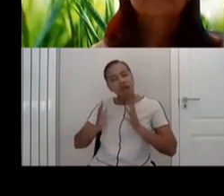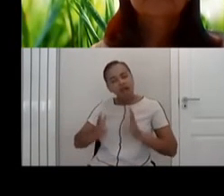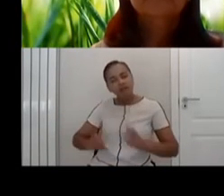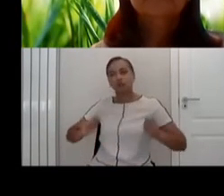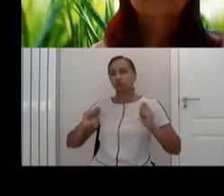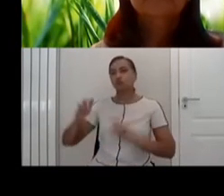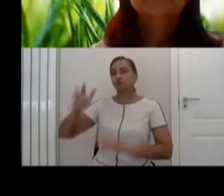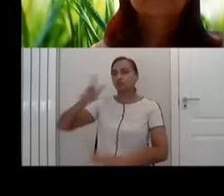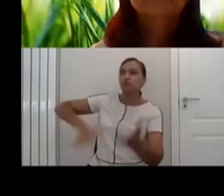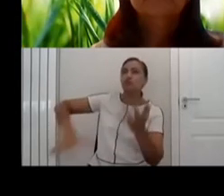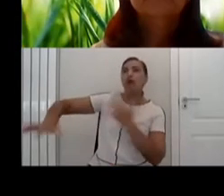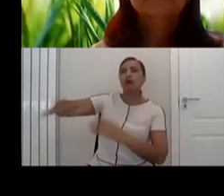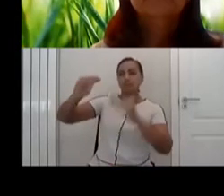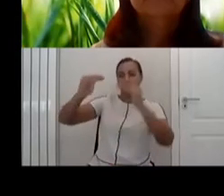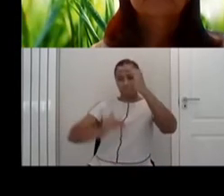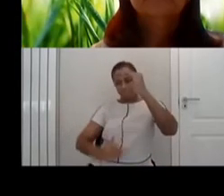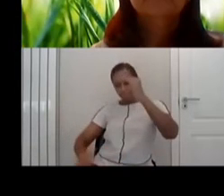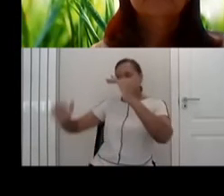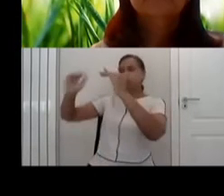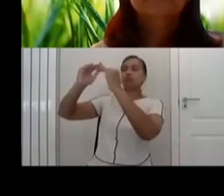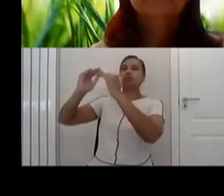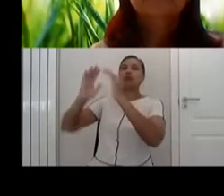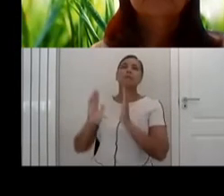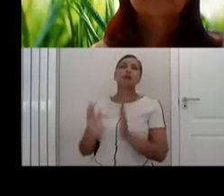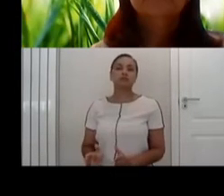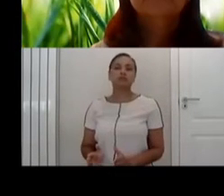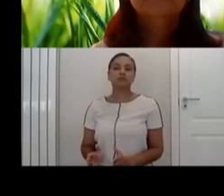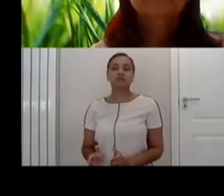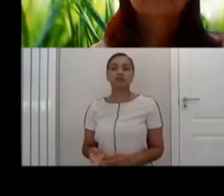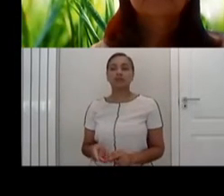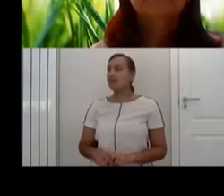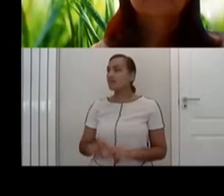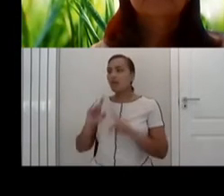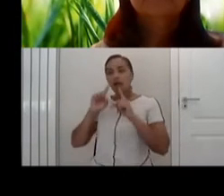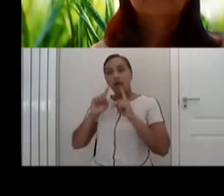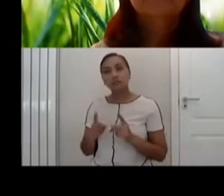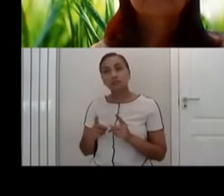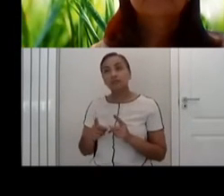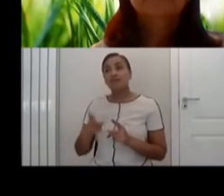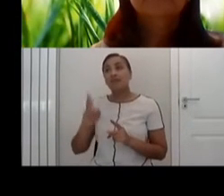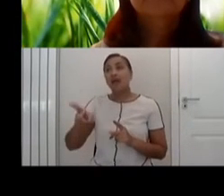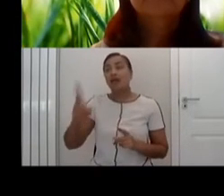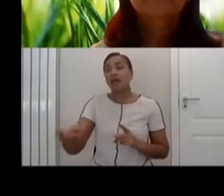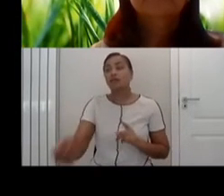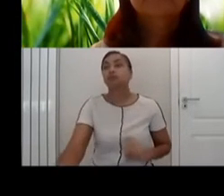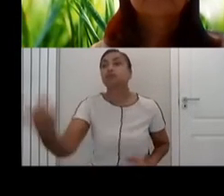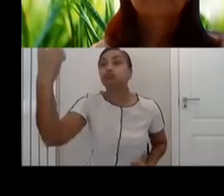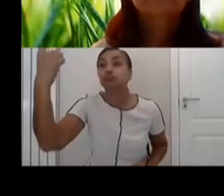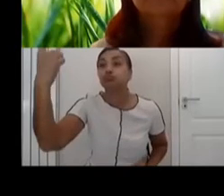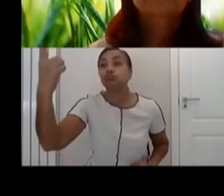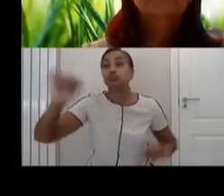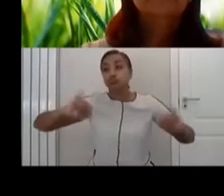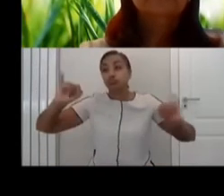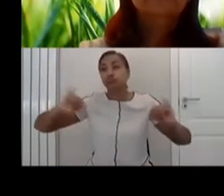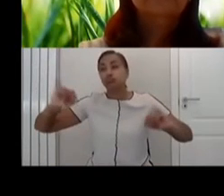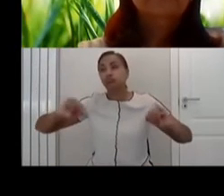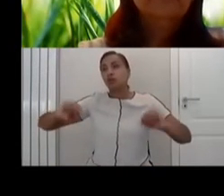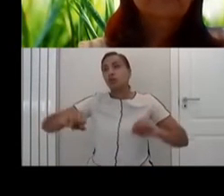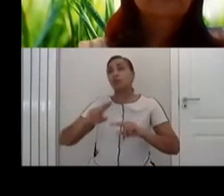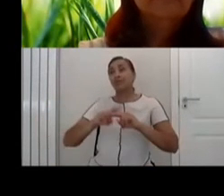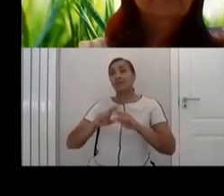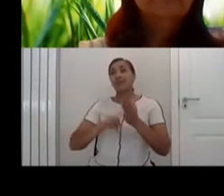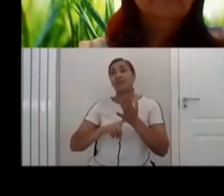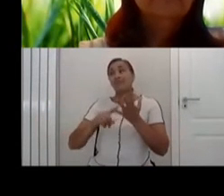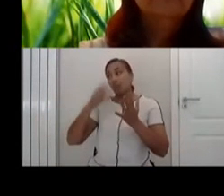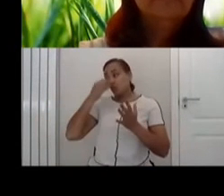change, because if we don't, irrespective of the second wave of COVID-19, there will be an influenza epidemic in the next